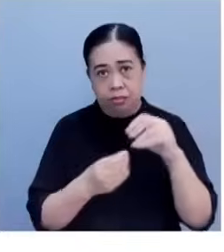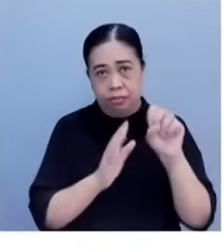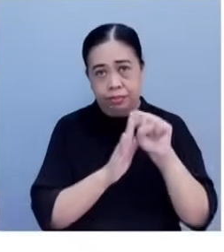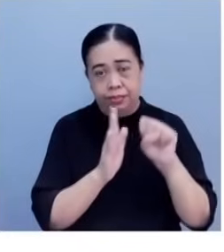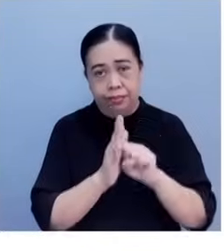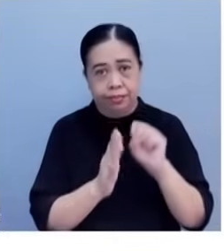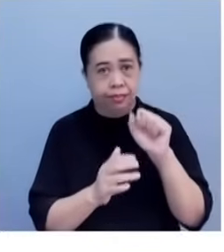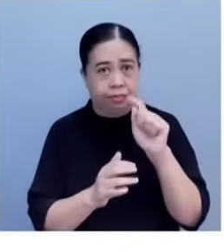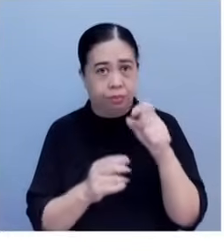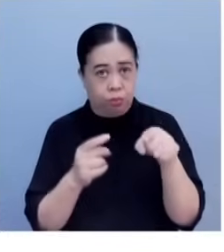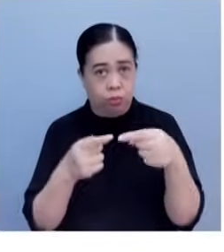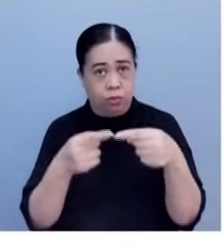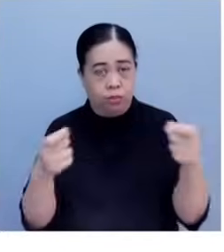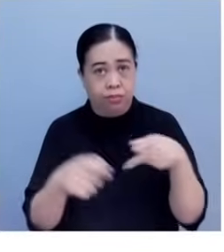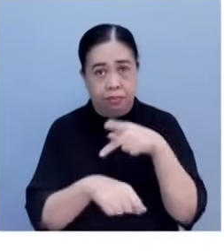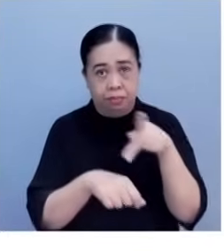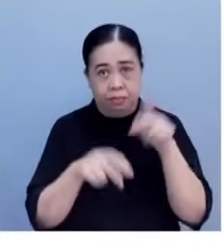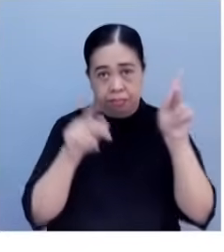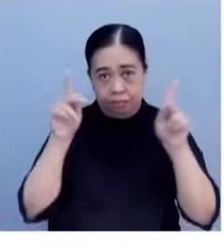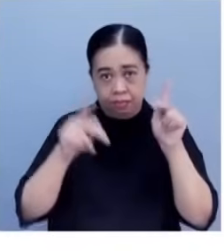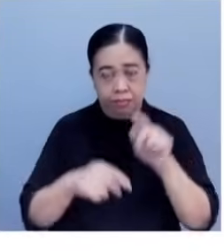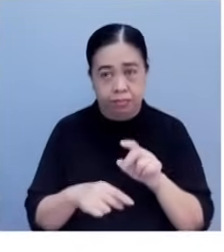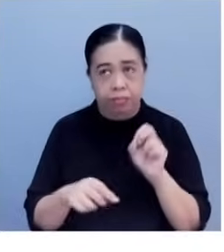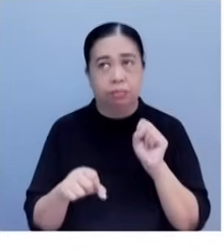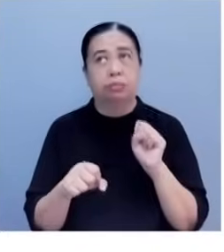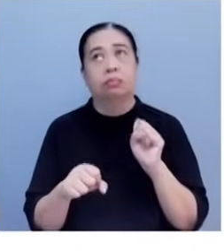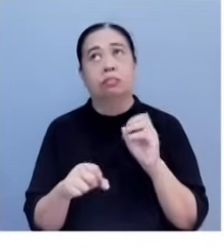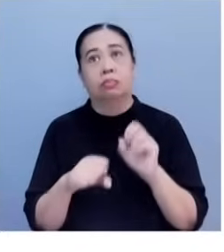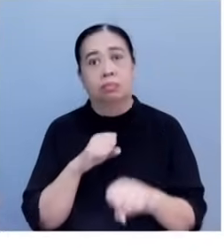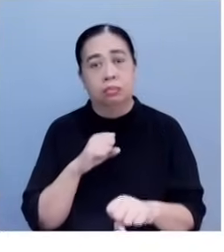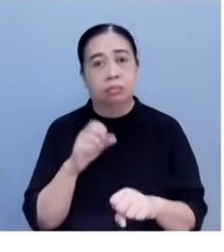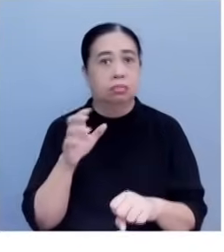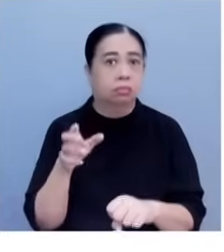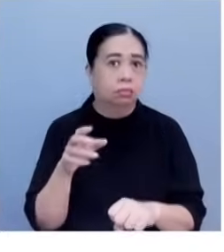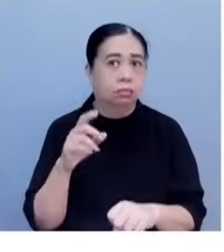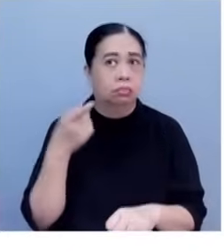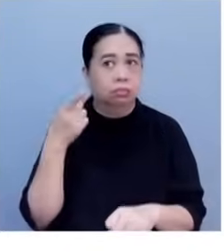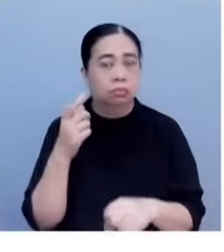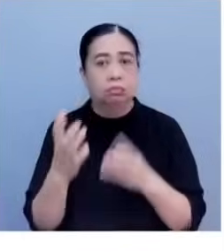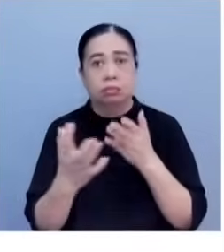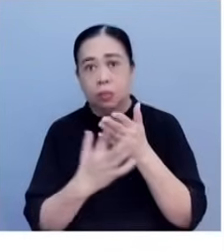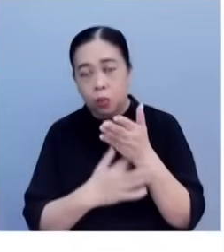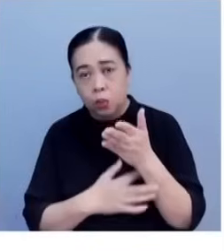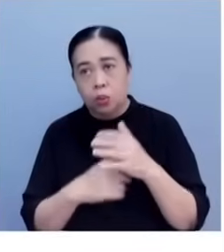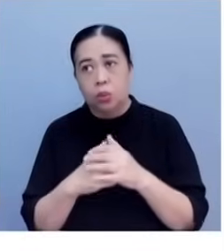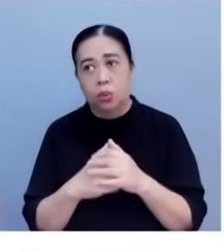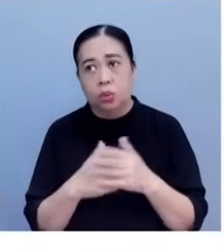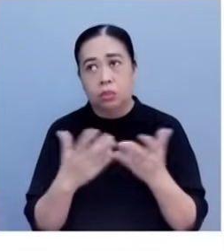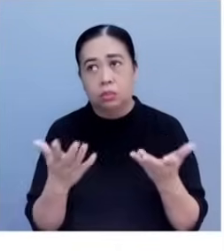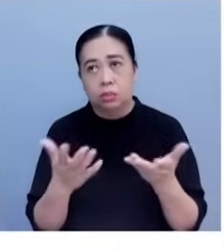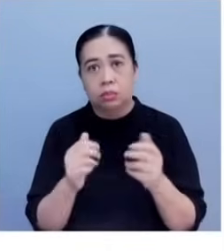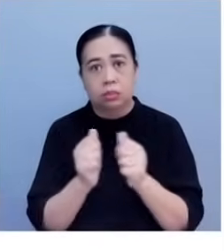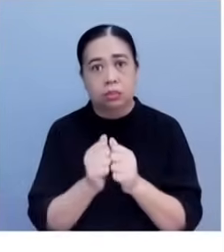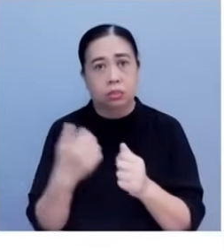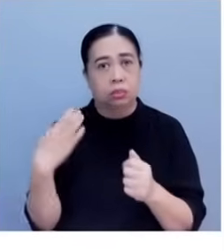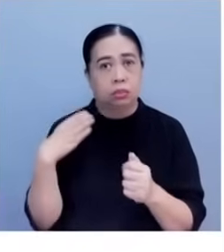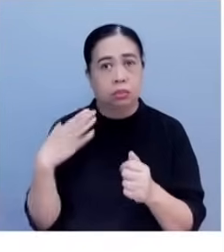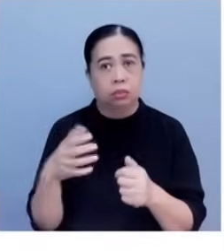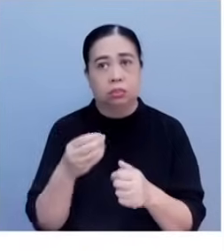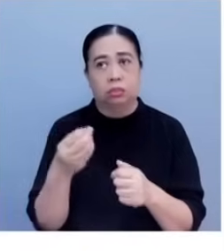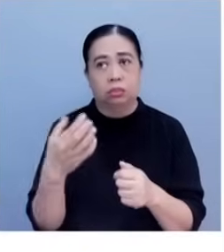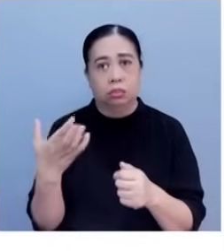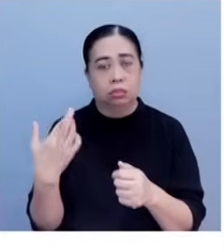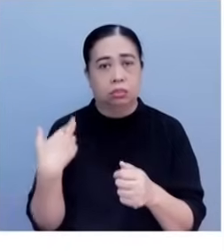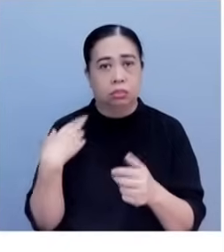an enemy of the state. Hence, the state acting through its representatives